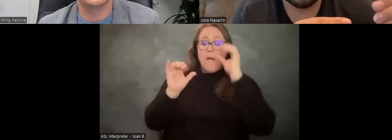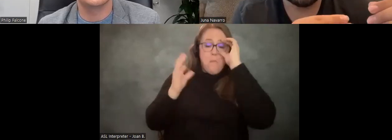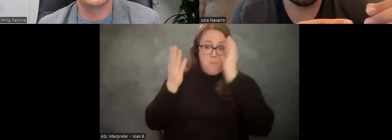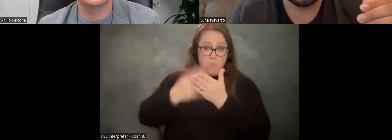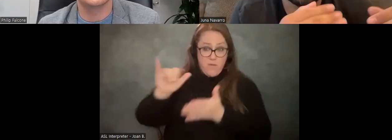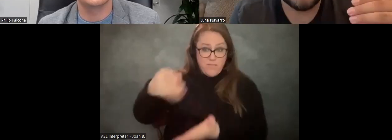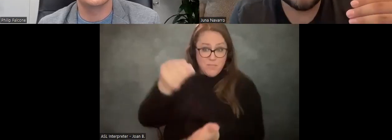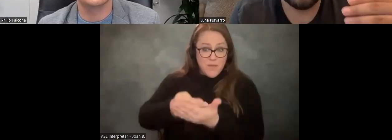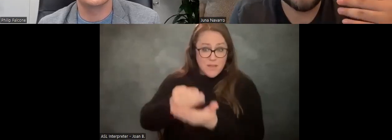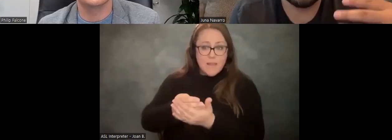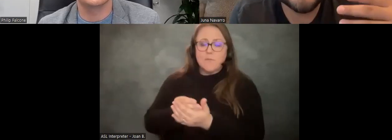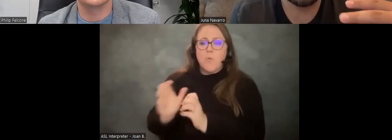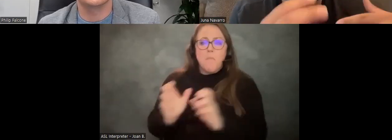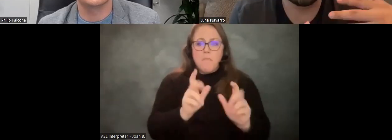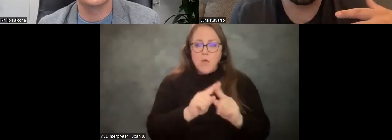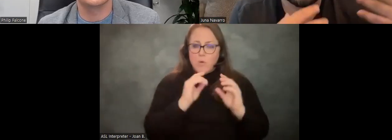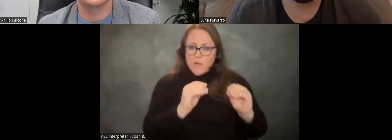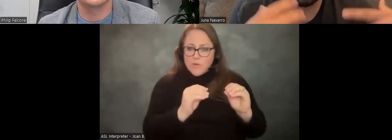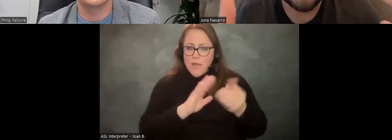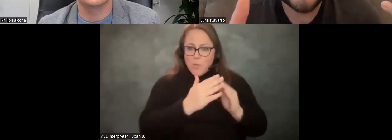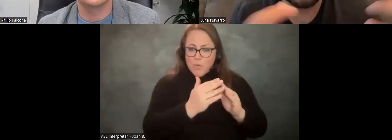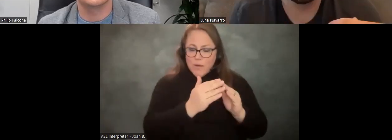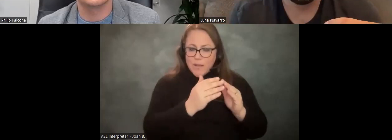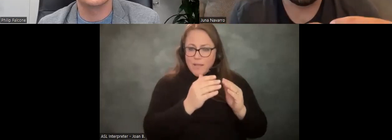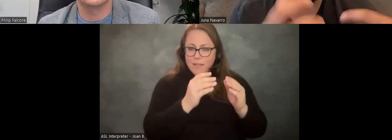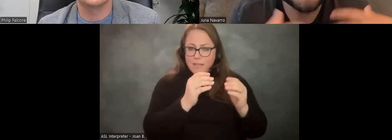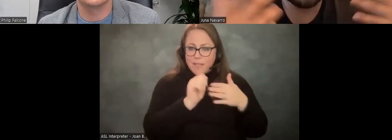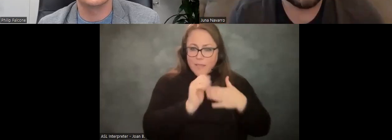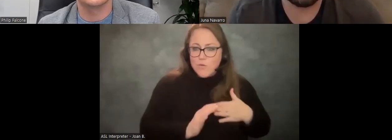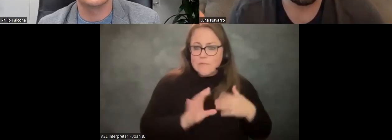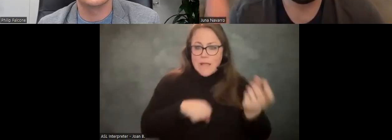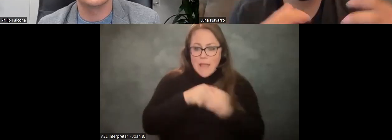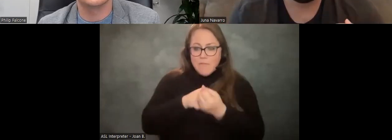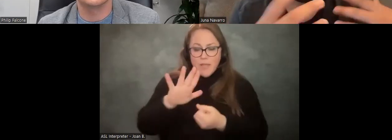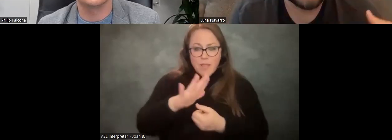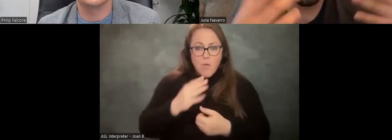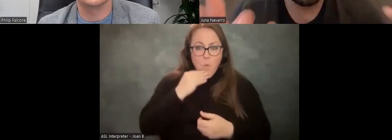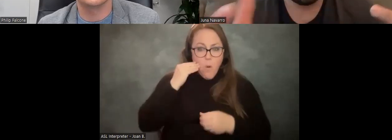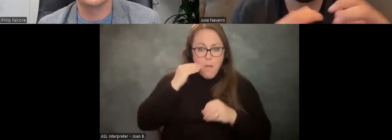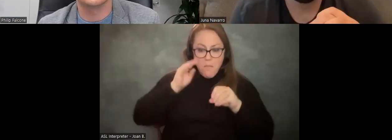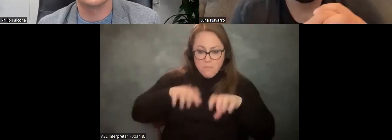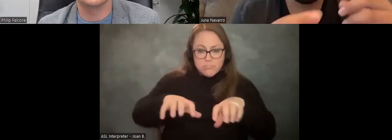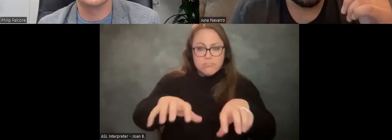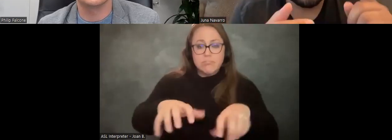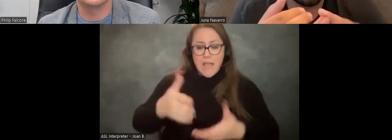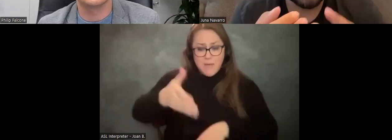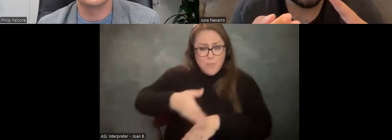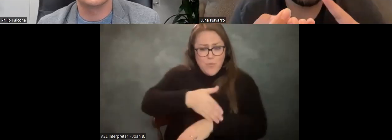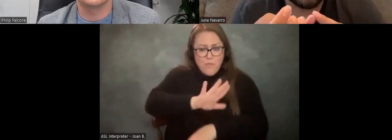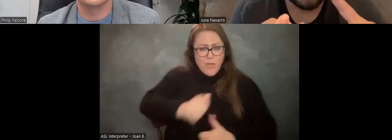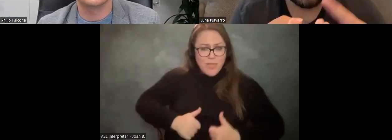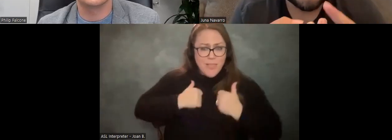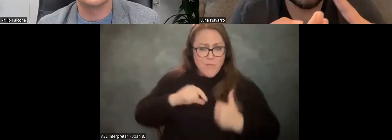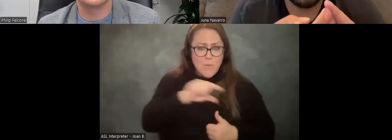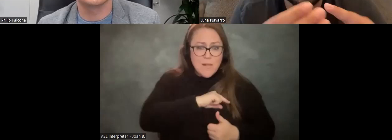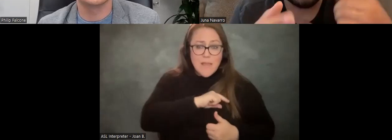funding went into educating community leaders to also advocate for their neighborhoods and to beautify their neighborhoods and increase quality of life. So all these words that